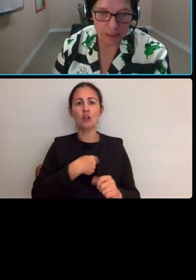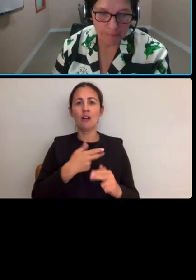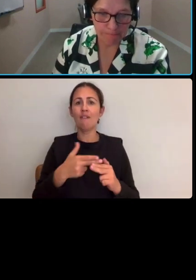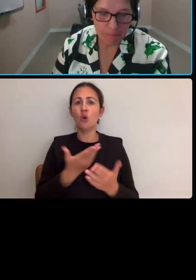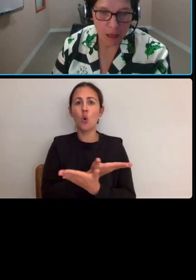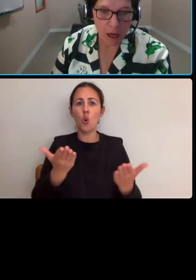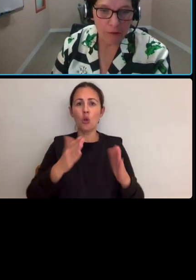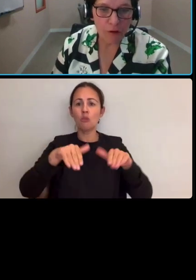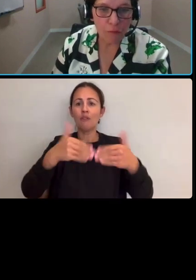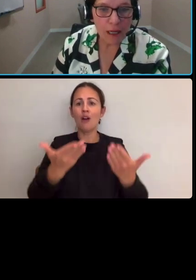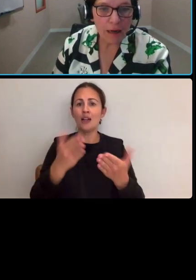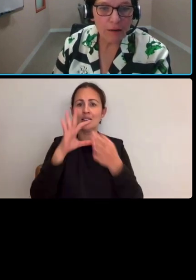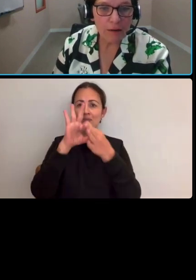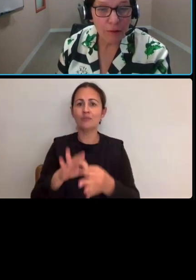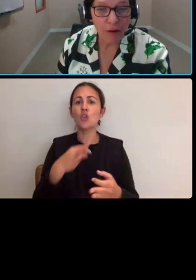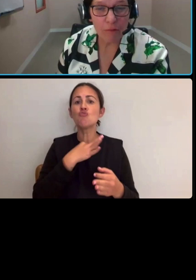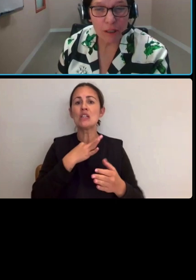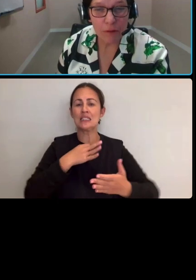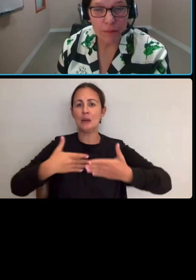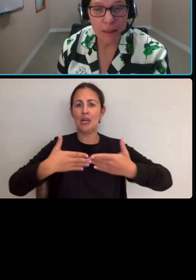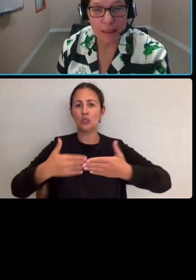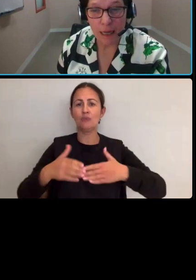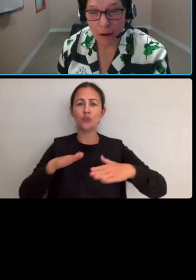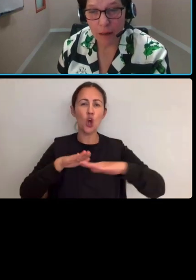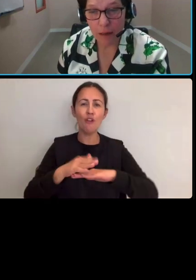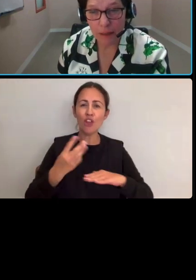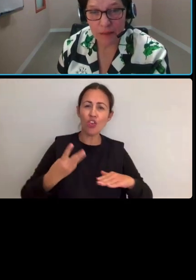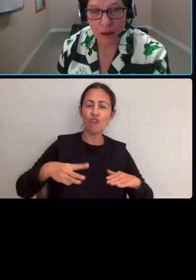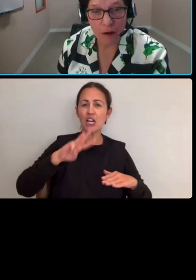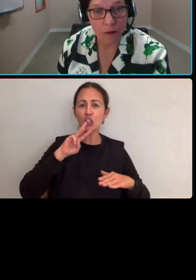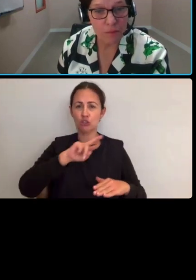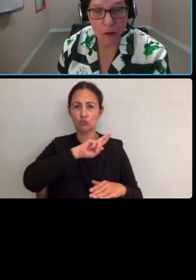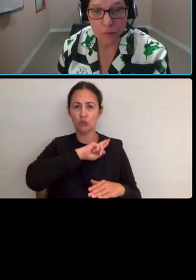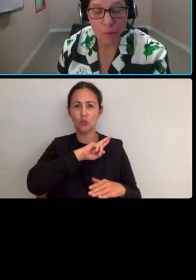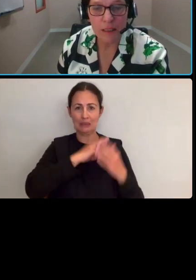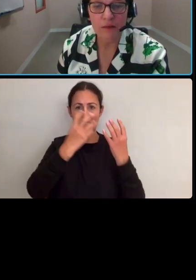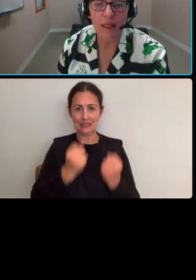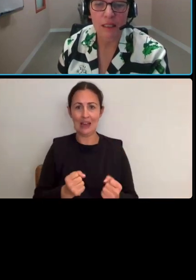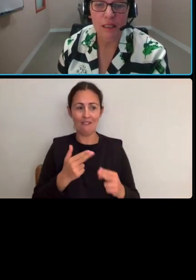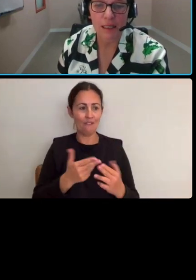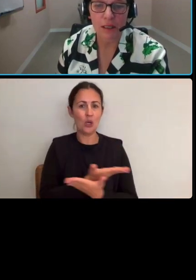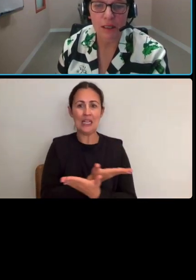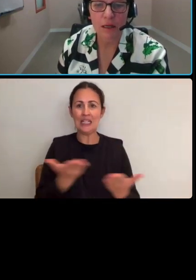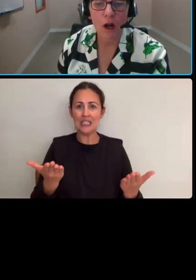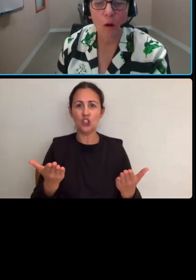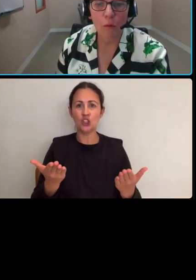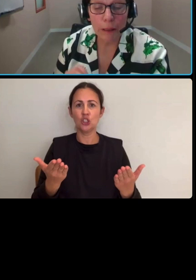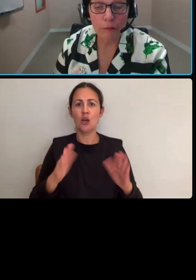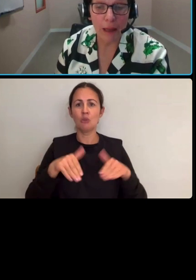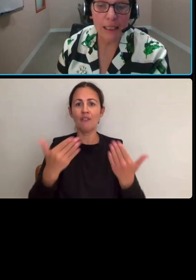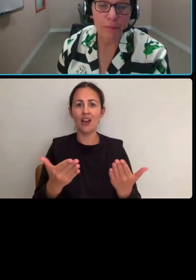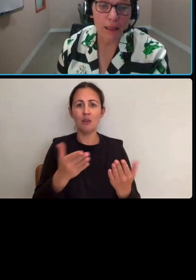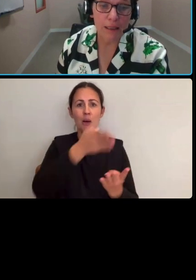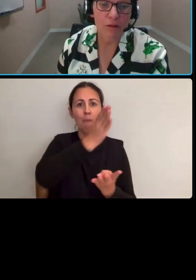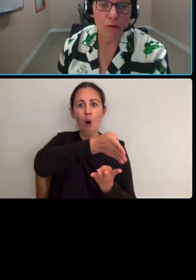different risks. Over 300 provider responsibilities currently specified across multiple pieces of legislation will